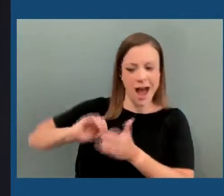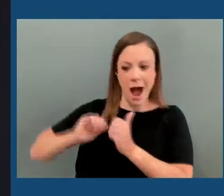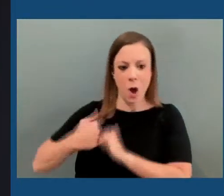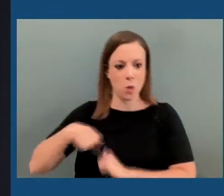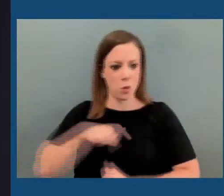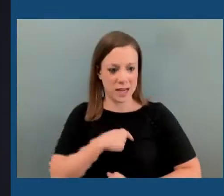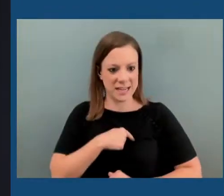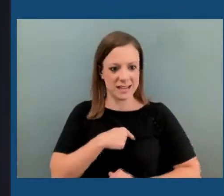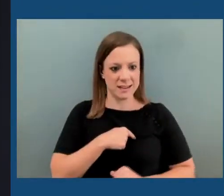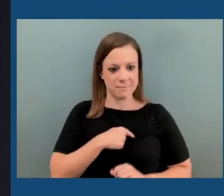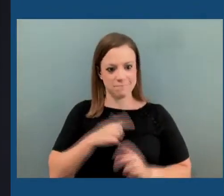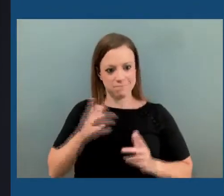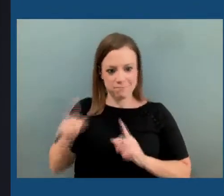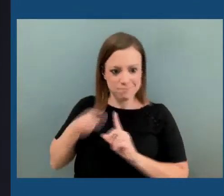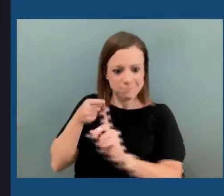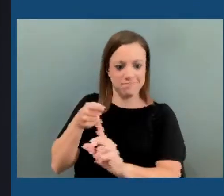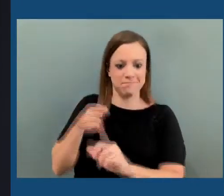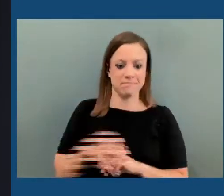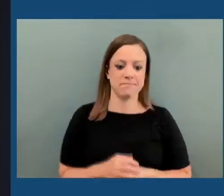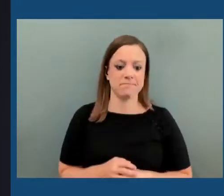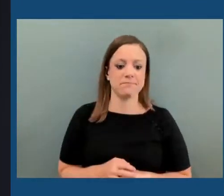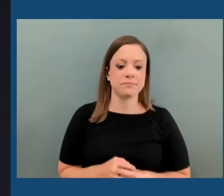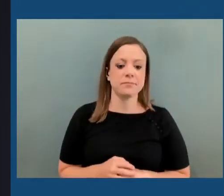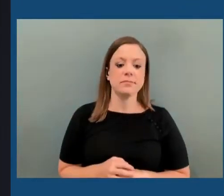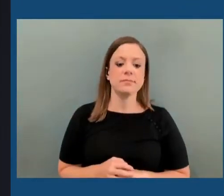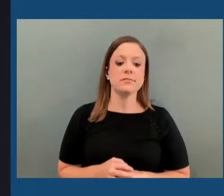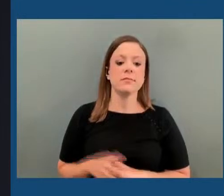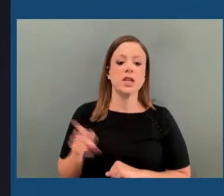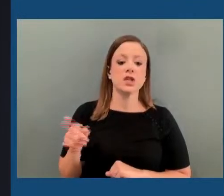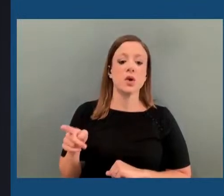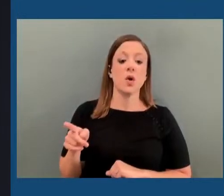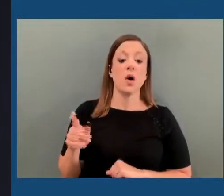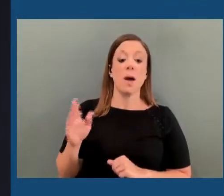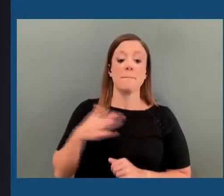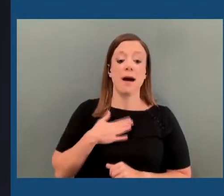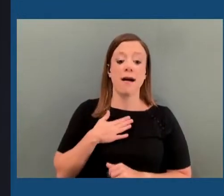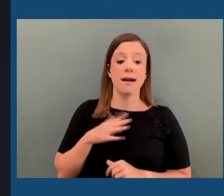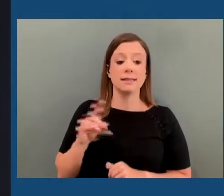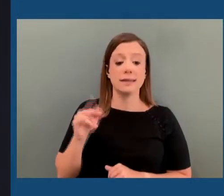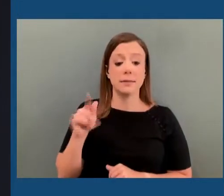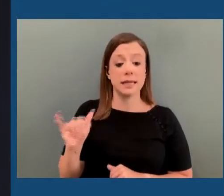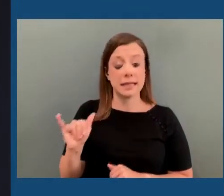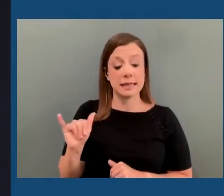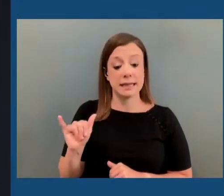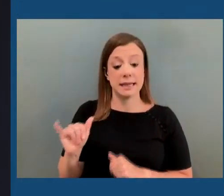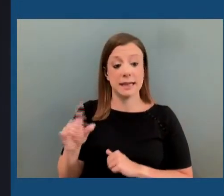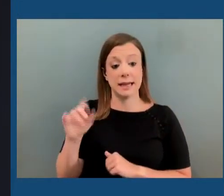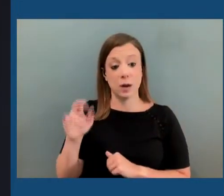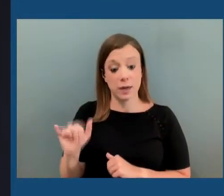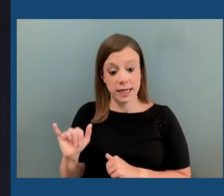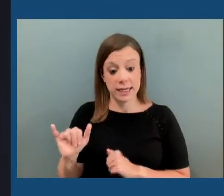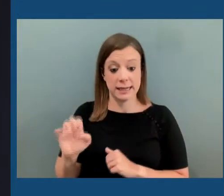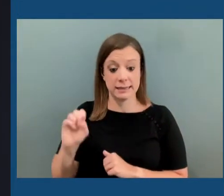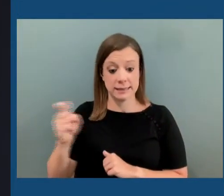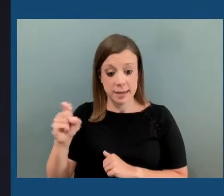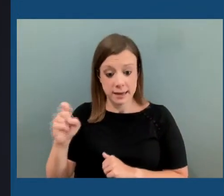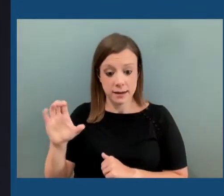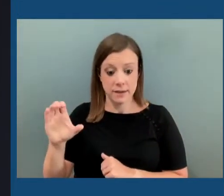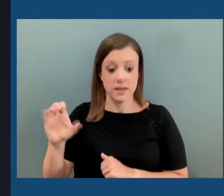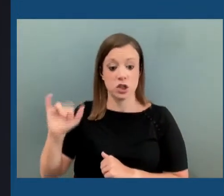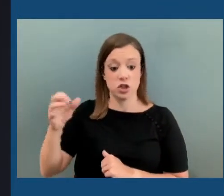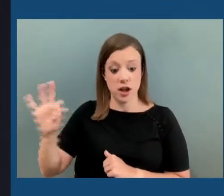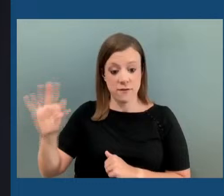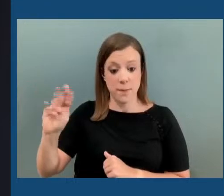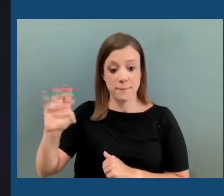team, led by my Deputy County Executive, Jeff McCann, our Airport Director, Andy Moore, Steve Bars, Bill